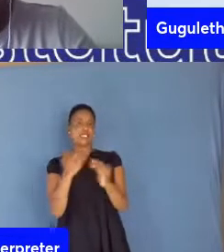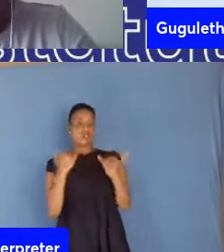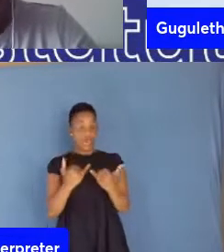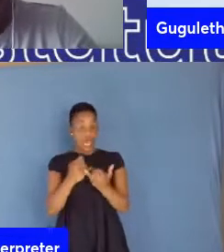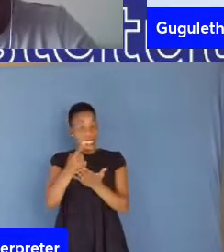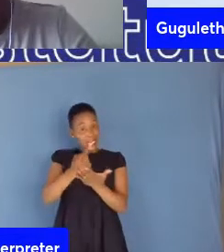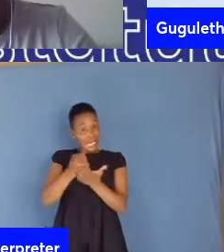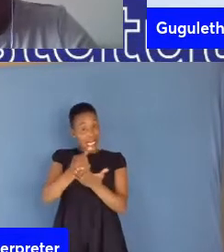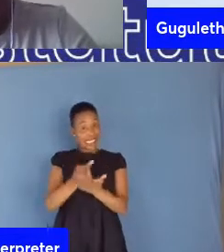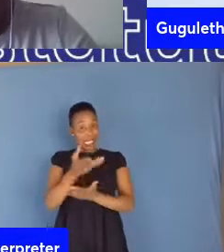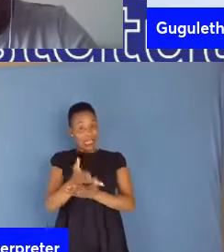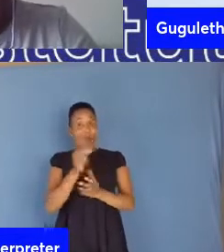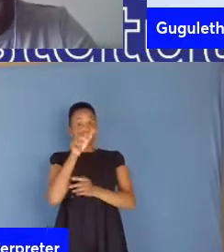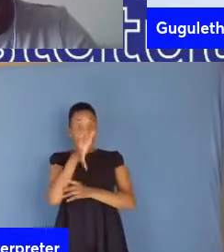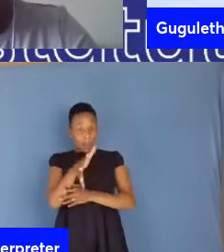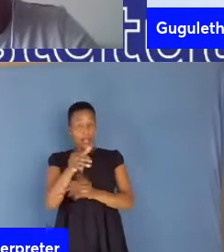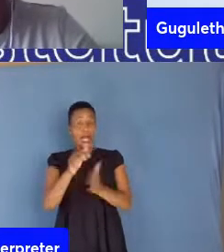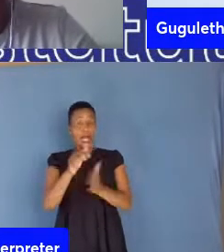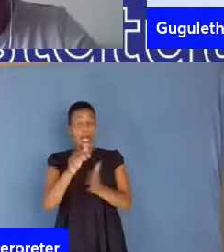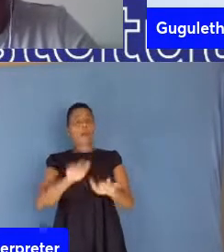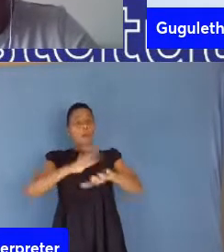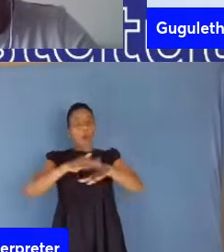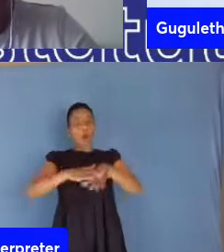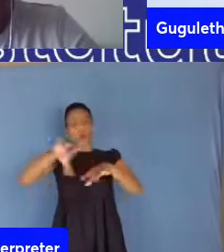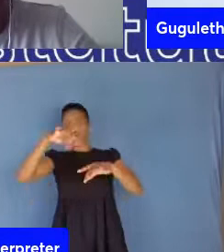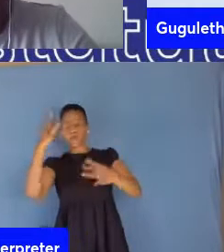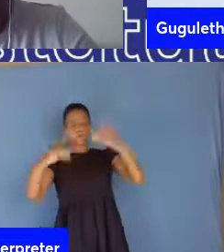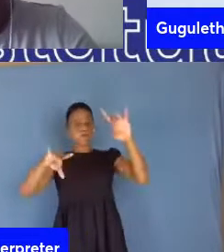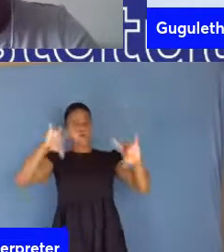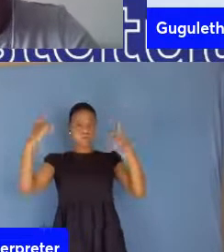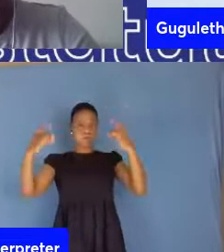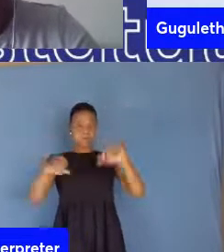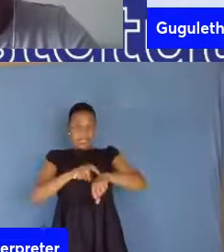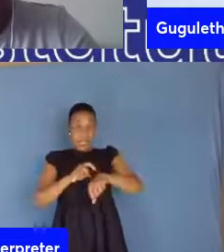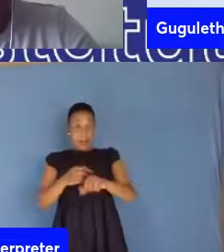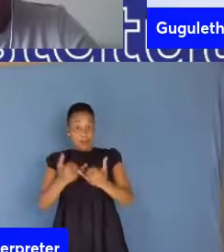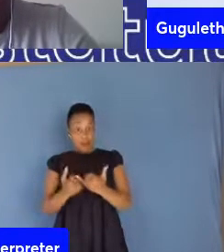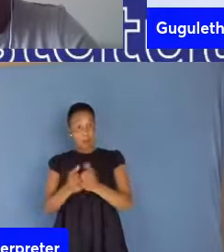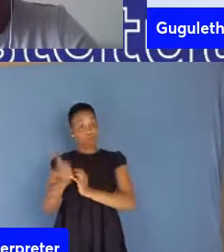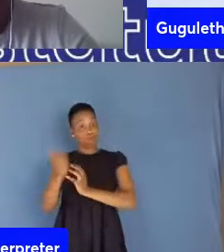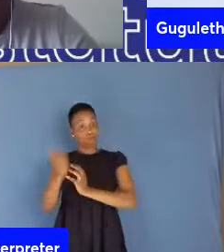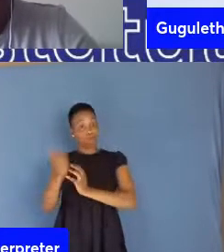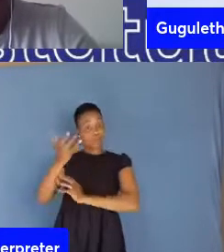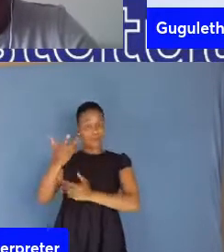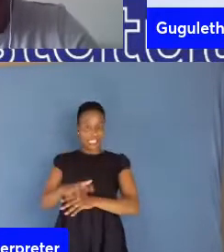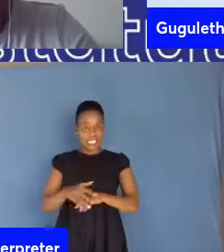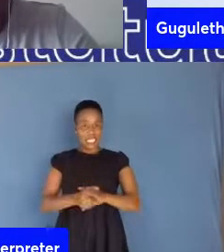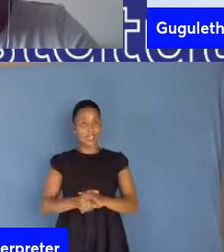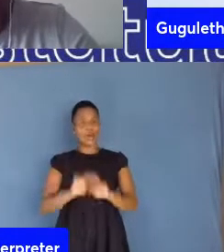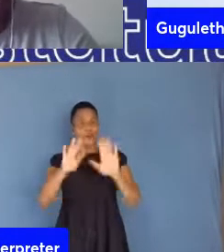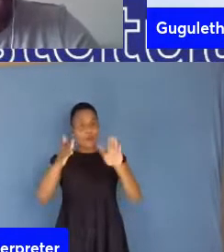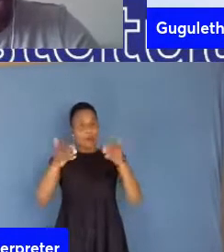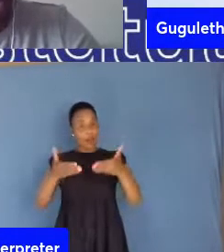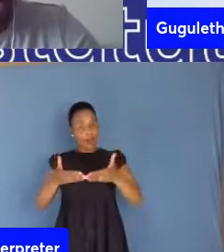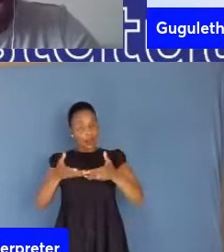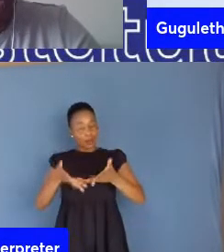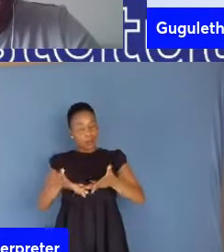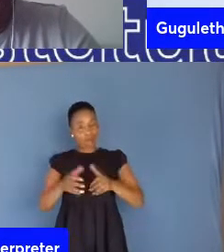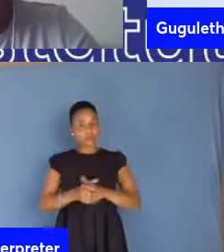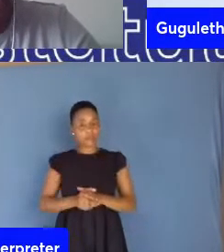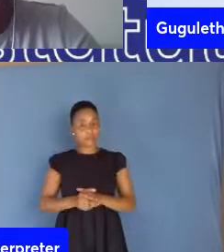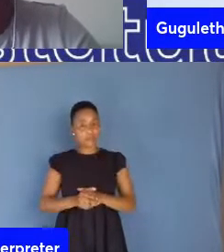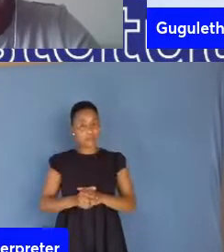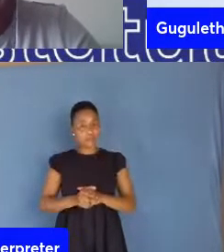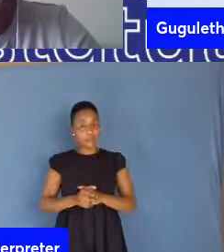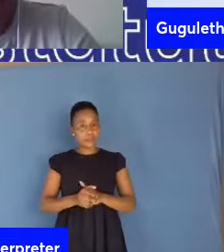more during this webinar. I'd like to especially welcome our guests in our panel.